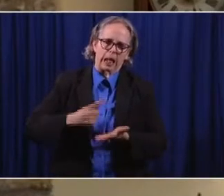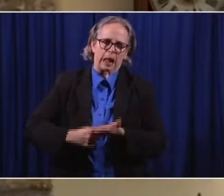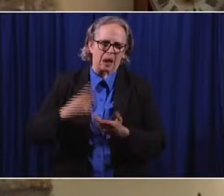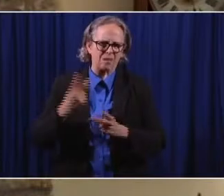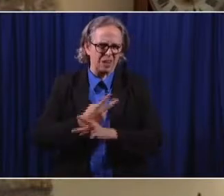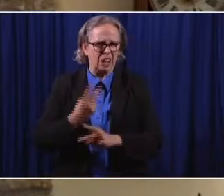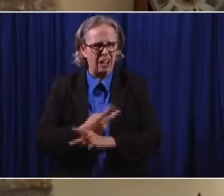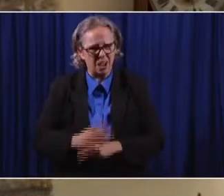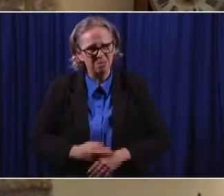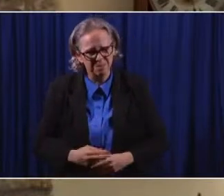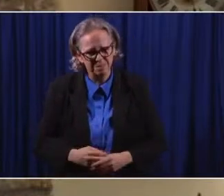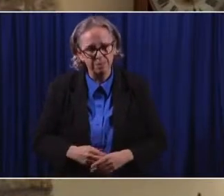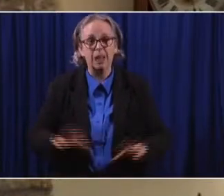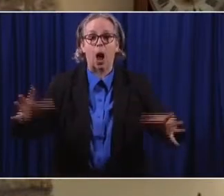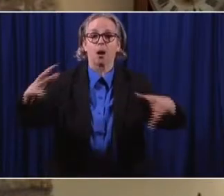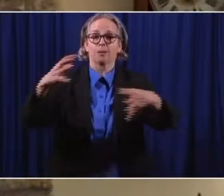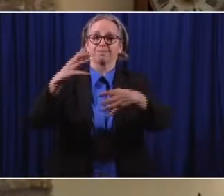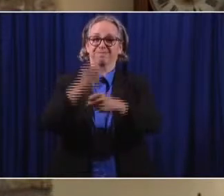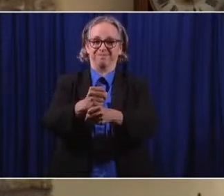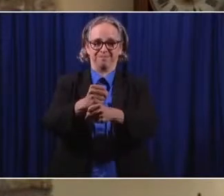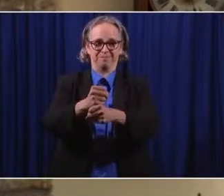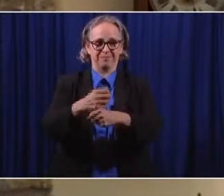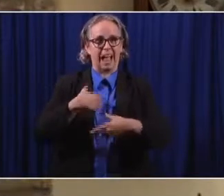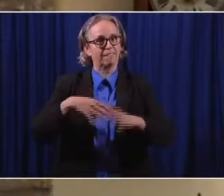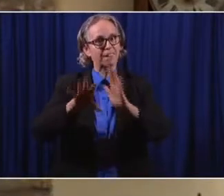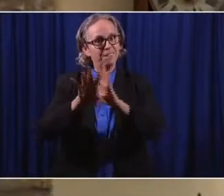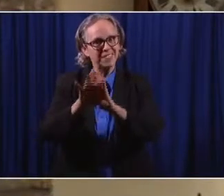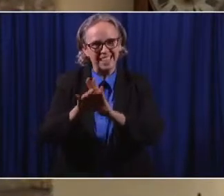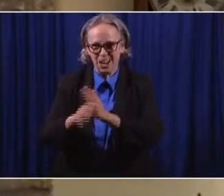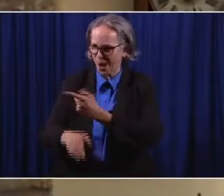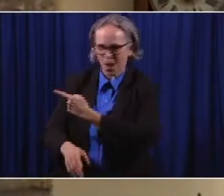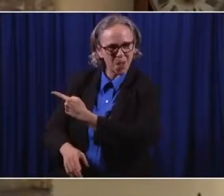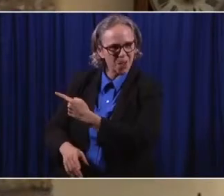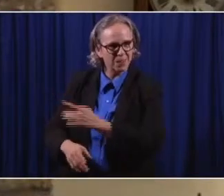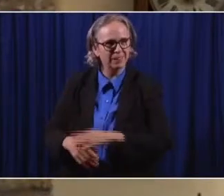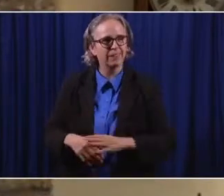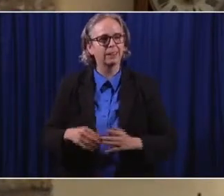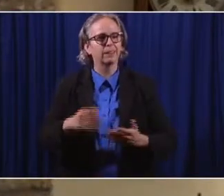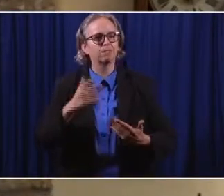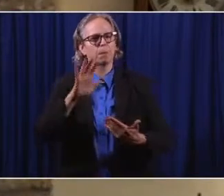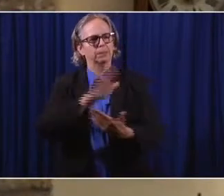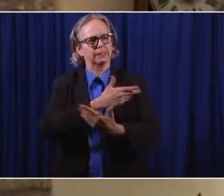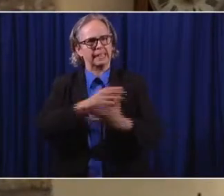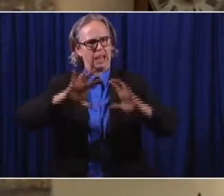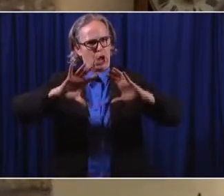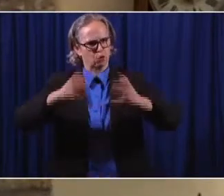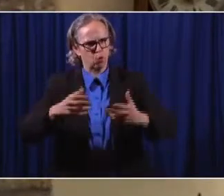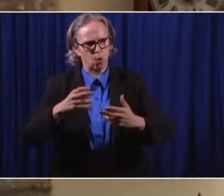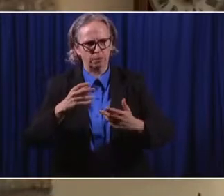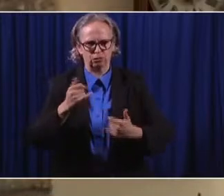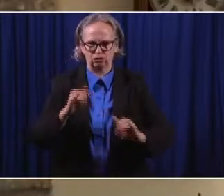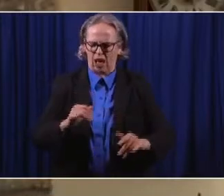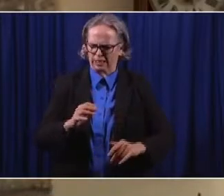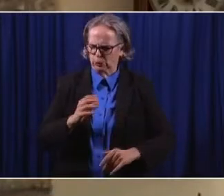up here. We have a video from a singing group, see if I can get the pronunciation